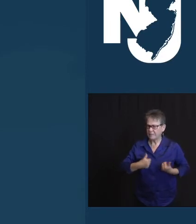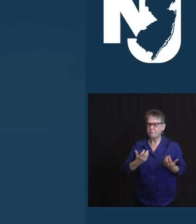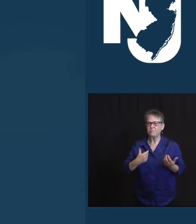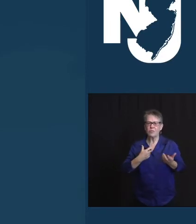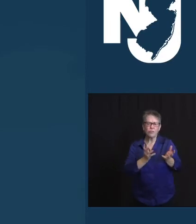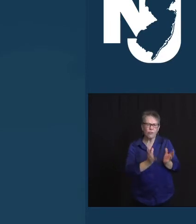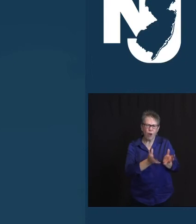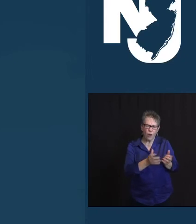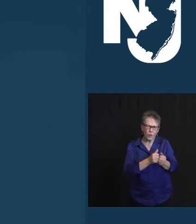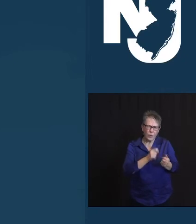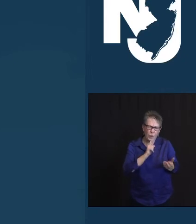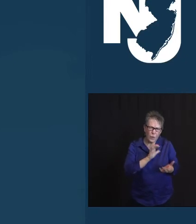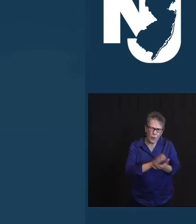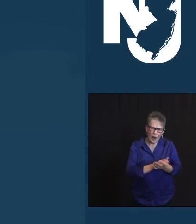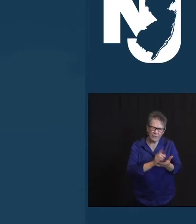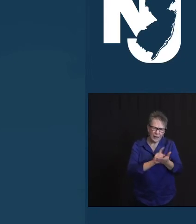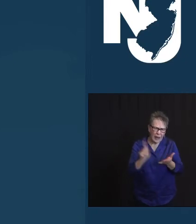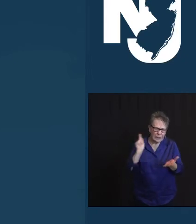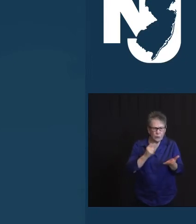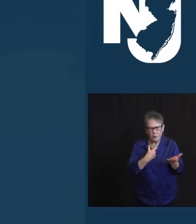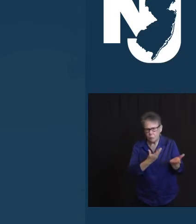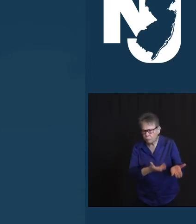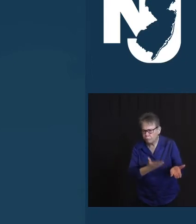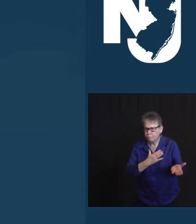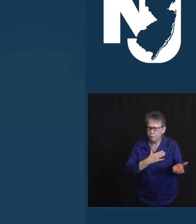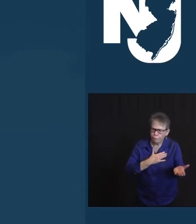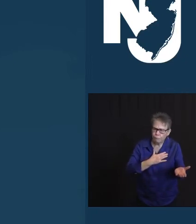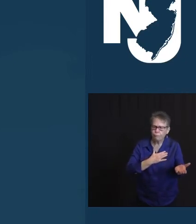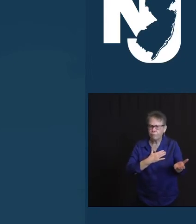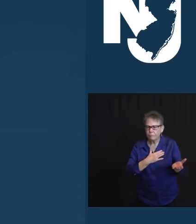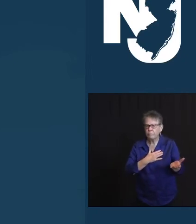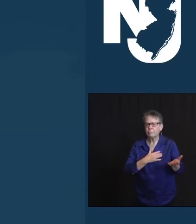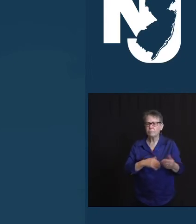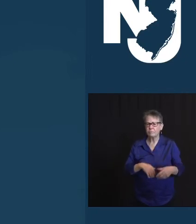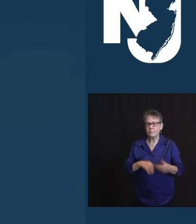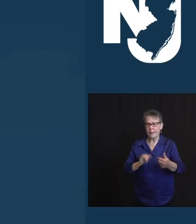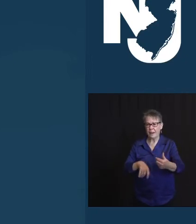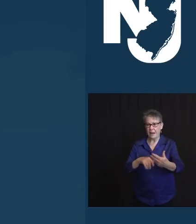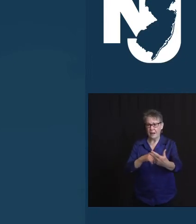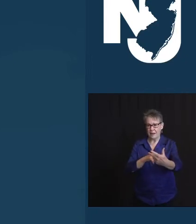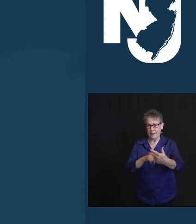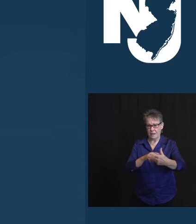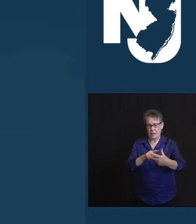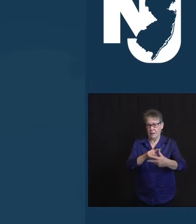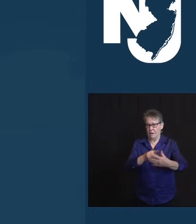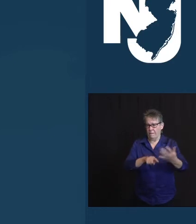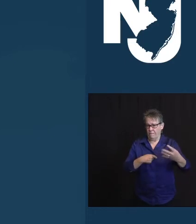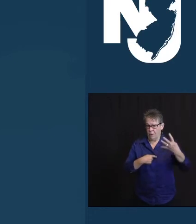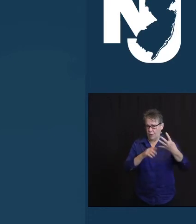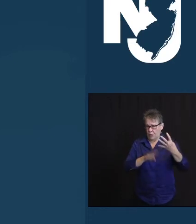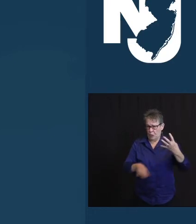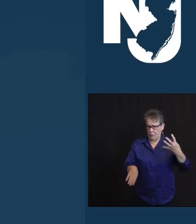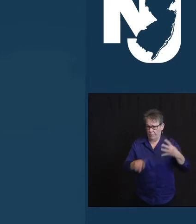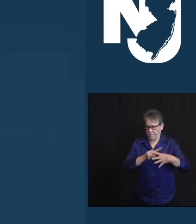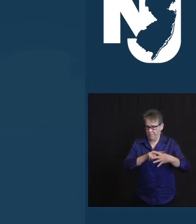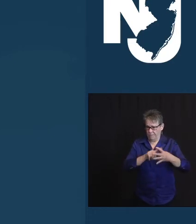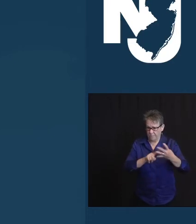last week. He also leaves behind his children, Bob, Melissa, Lisa, and Linnea, and their spouses, as well as his